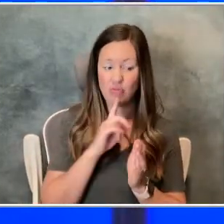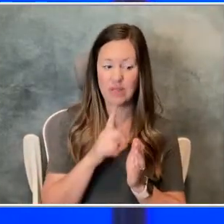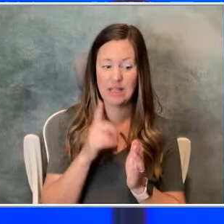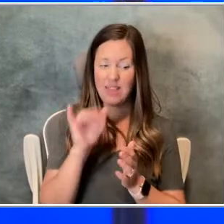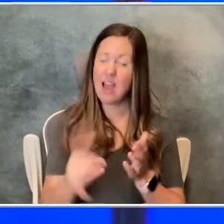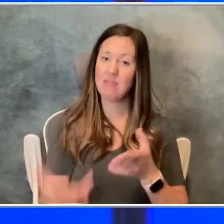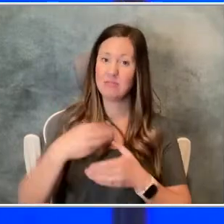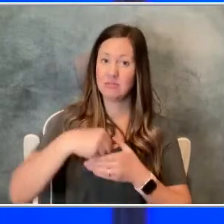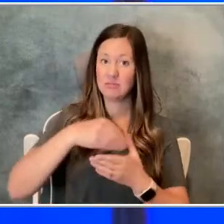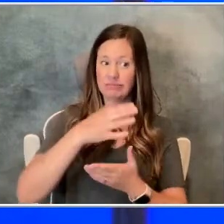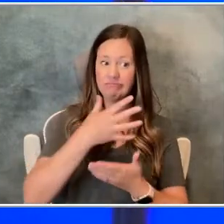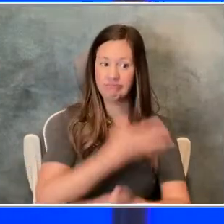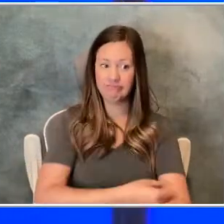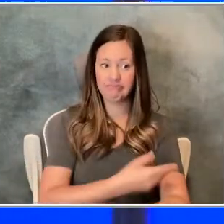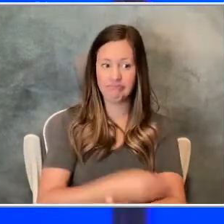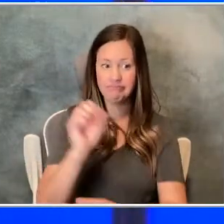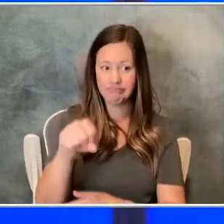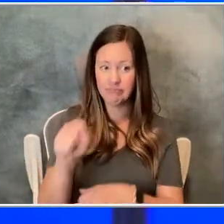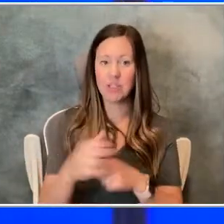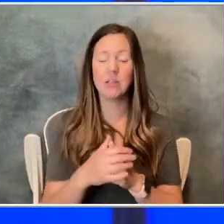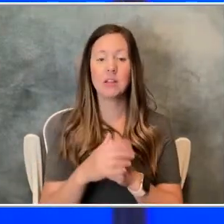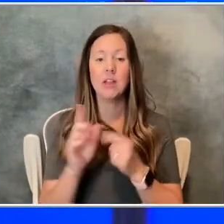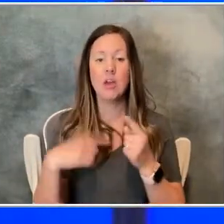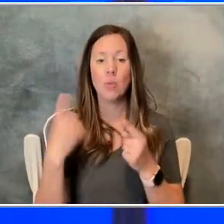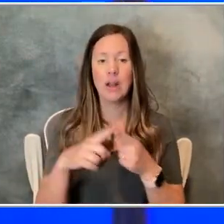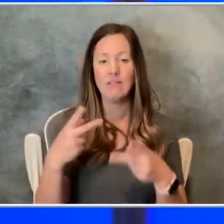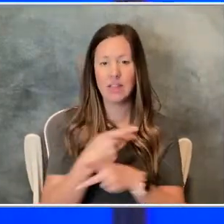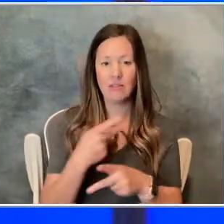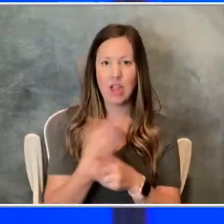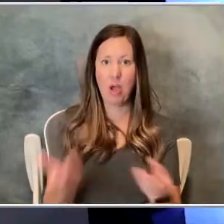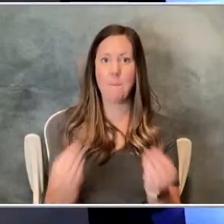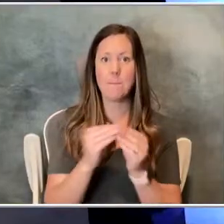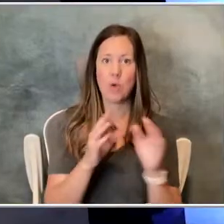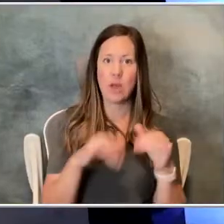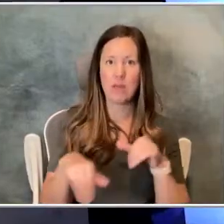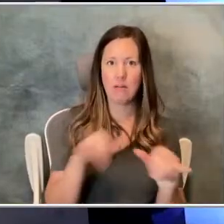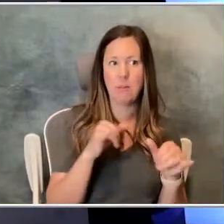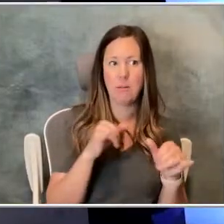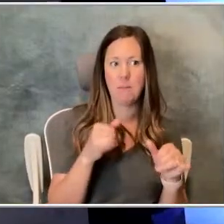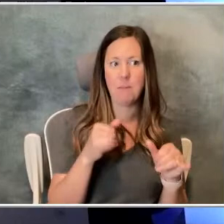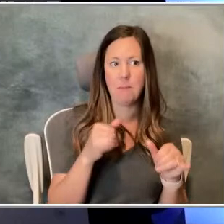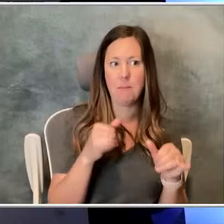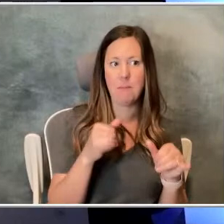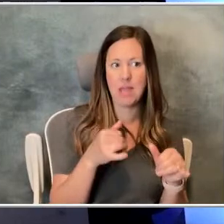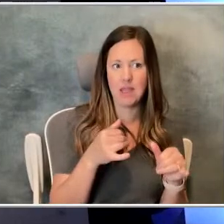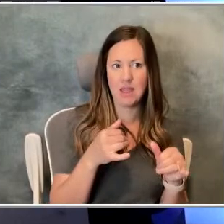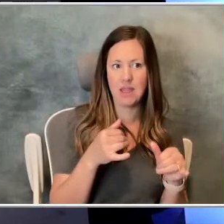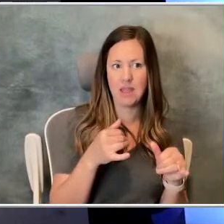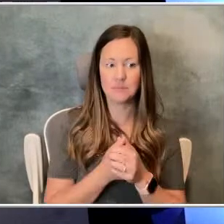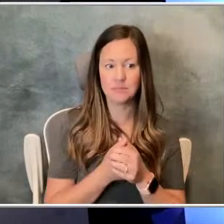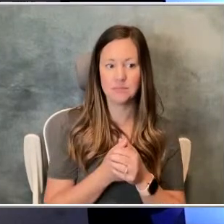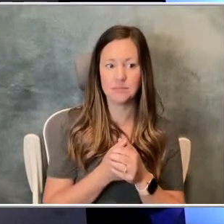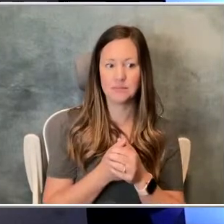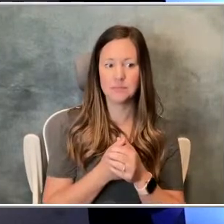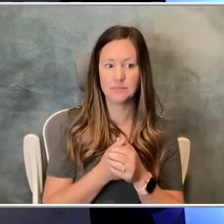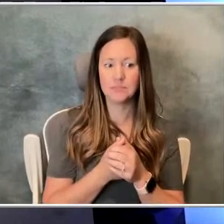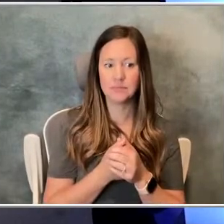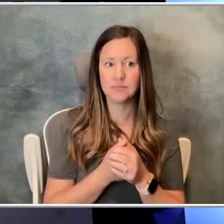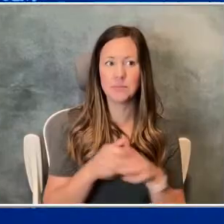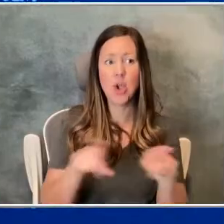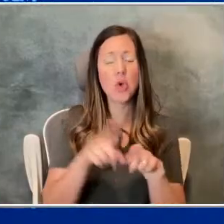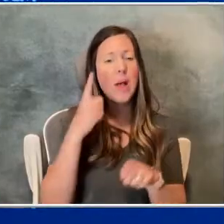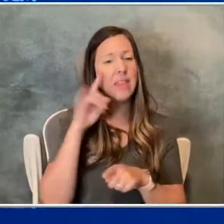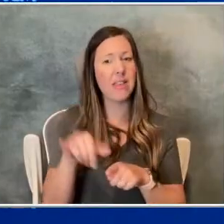we had worked through some of the more common causes. In Hawk, I think fatigue's often a part of chronic infection. Yeah,